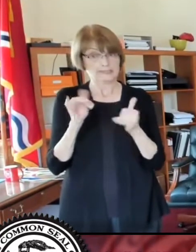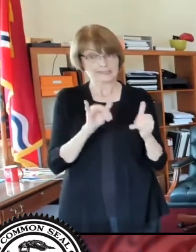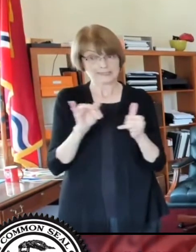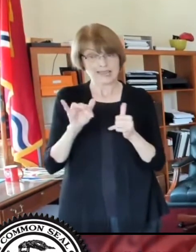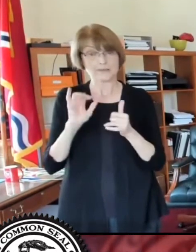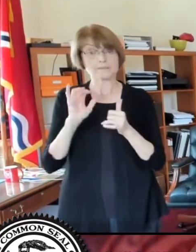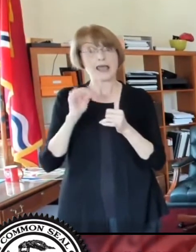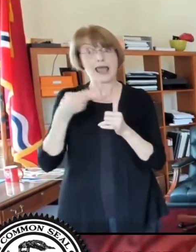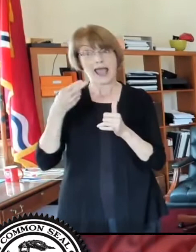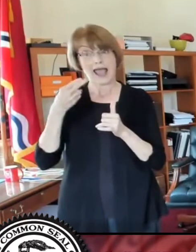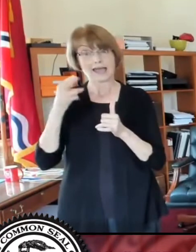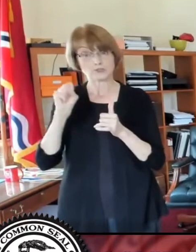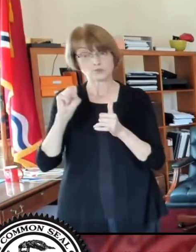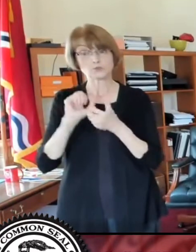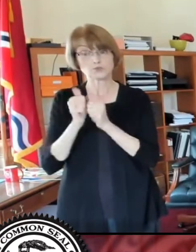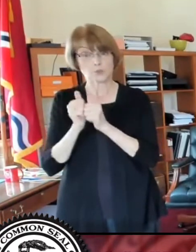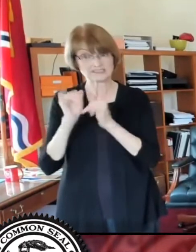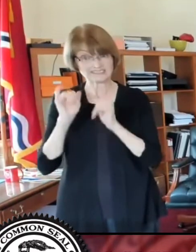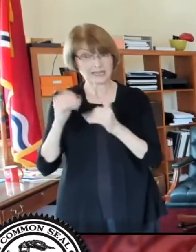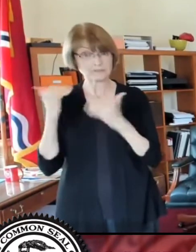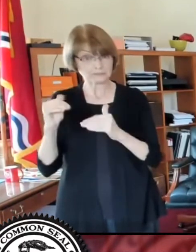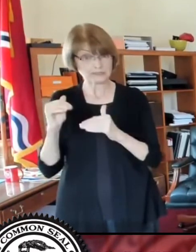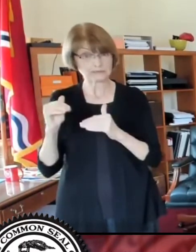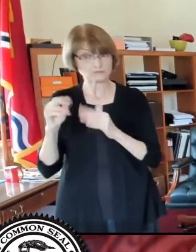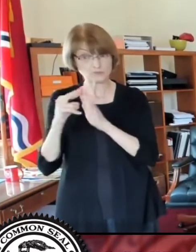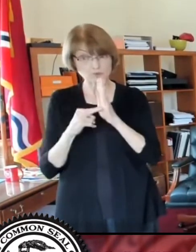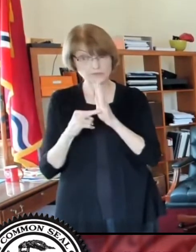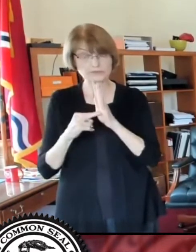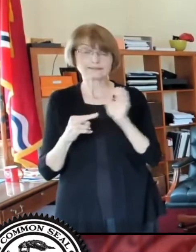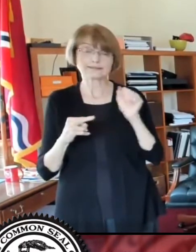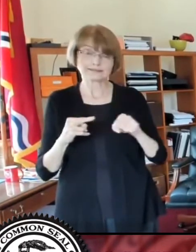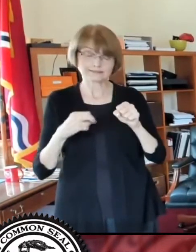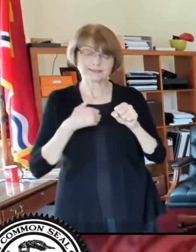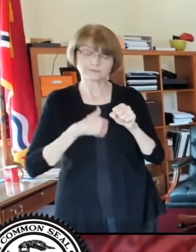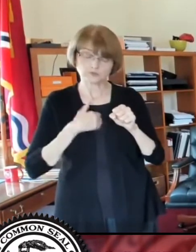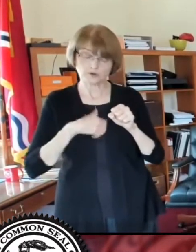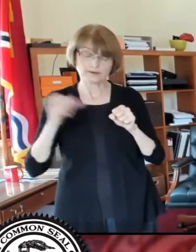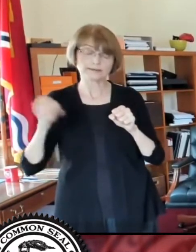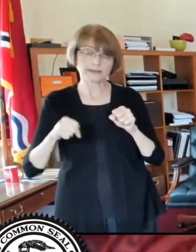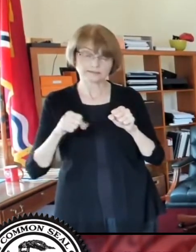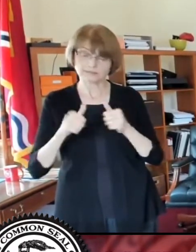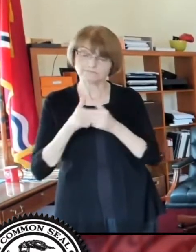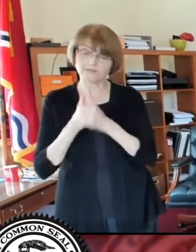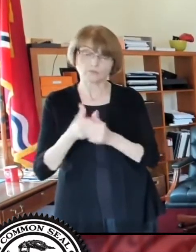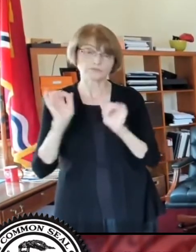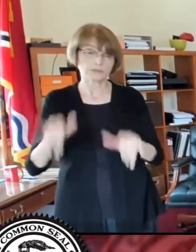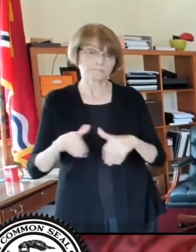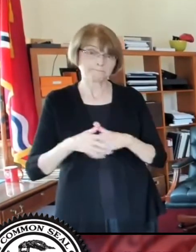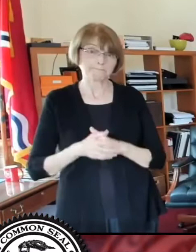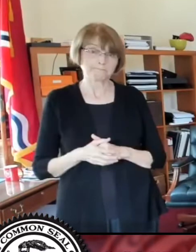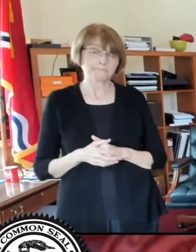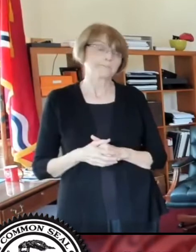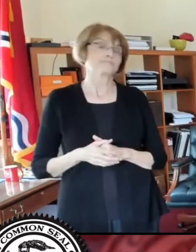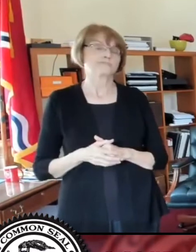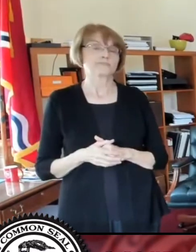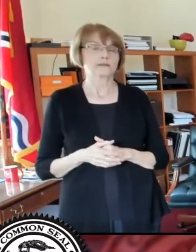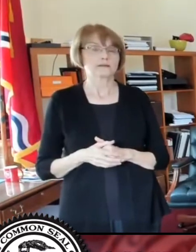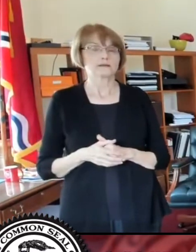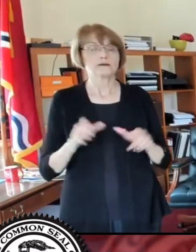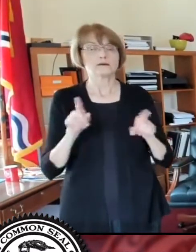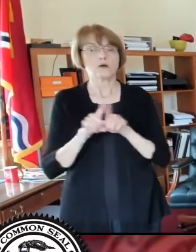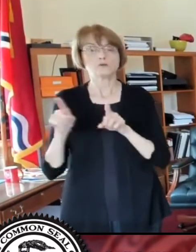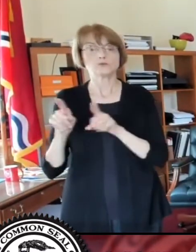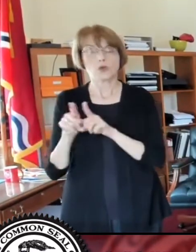sports come fall? They do. They do. I'm sorry to say that, but they do. We also got a